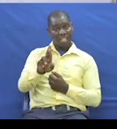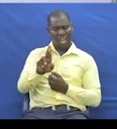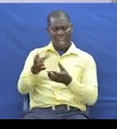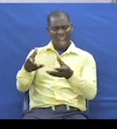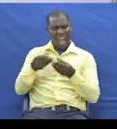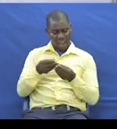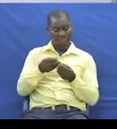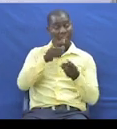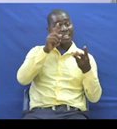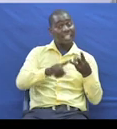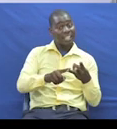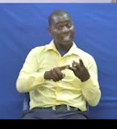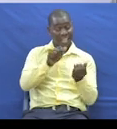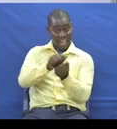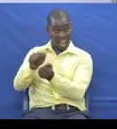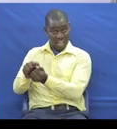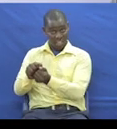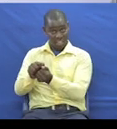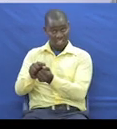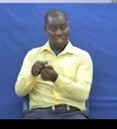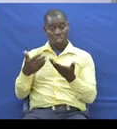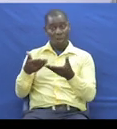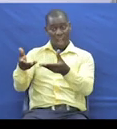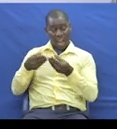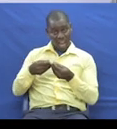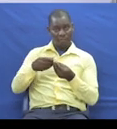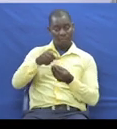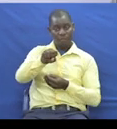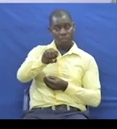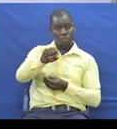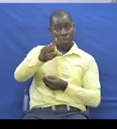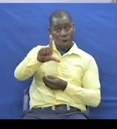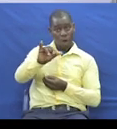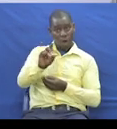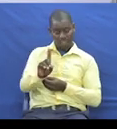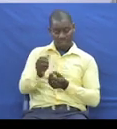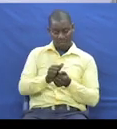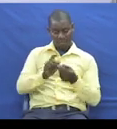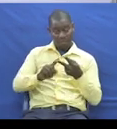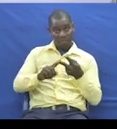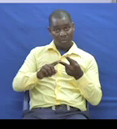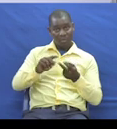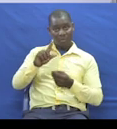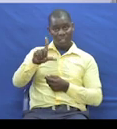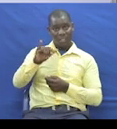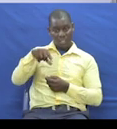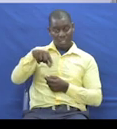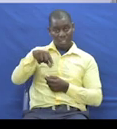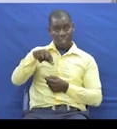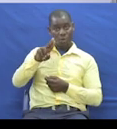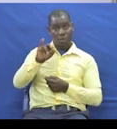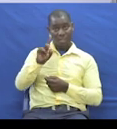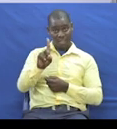having three kinds of the states. That we are having the solid state, we are having the liquid state, but also we are having the